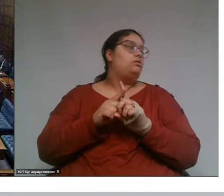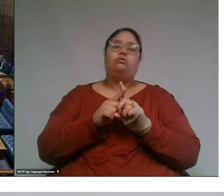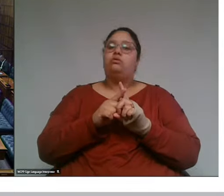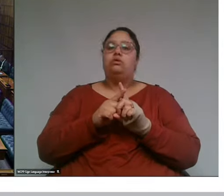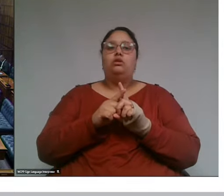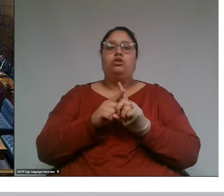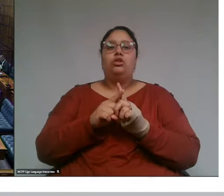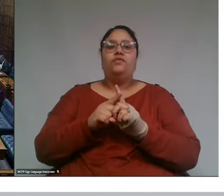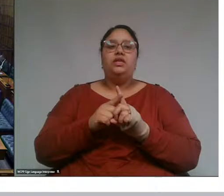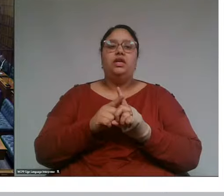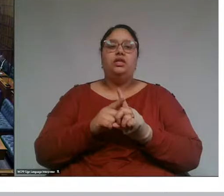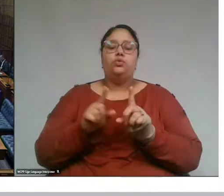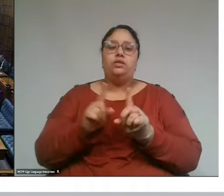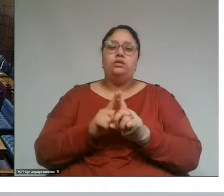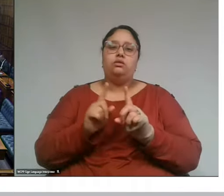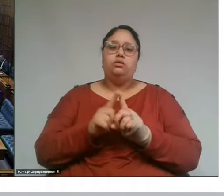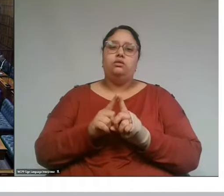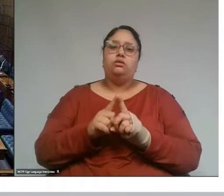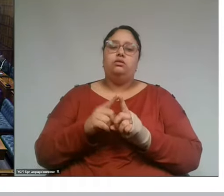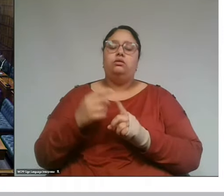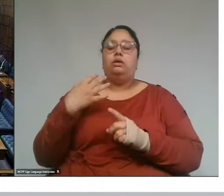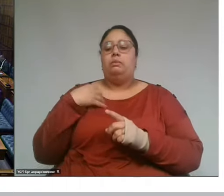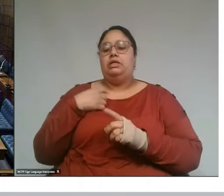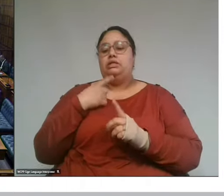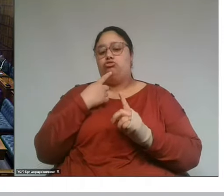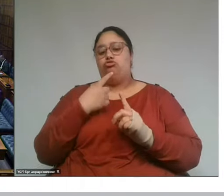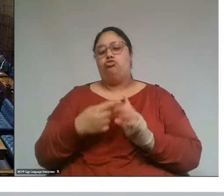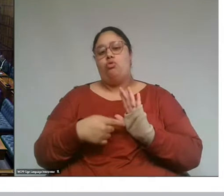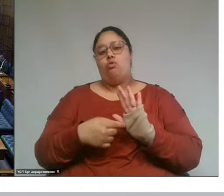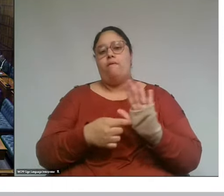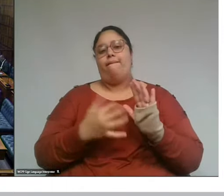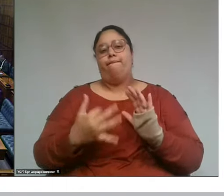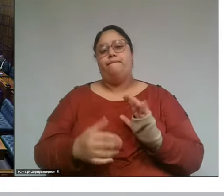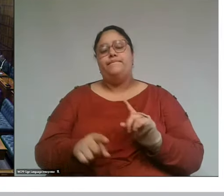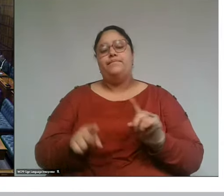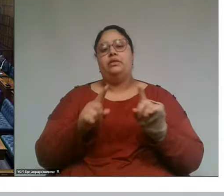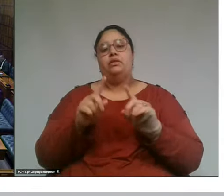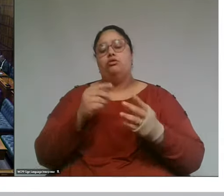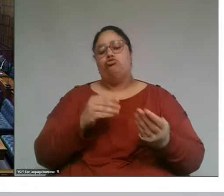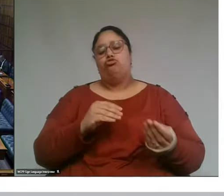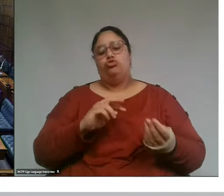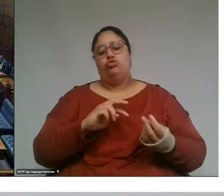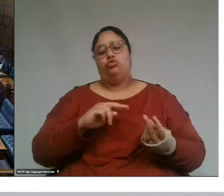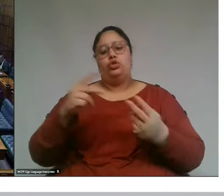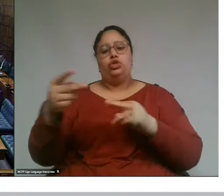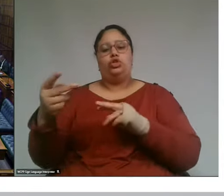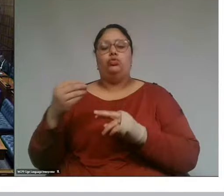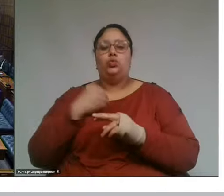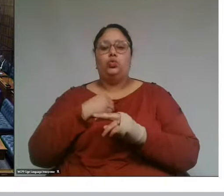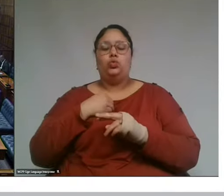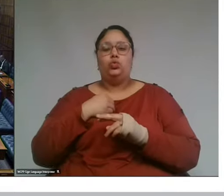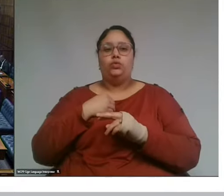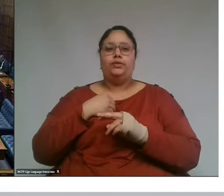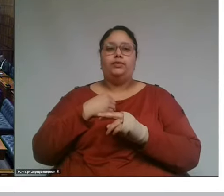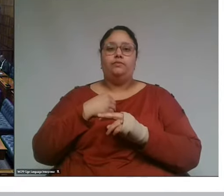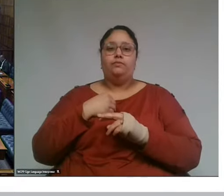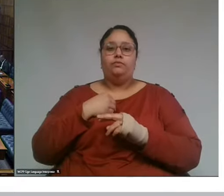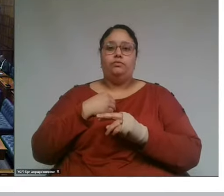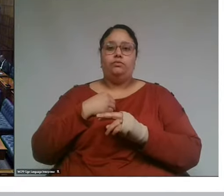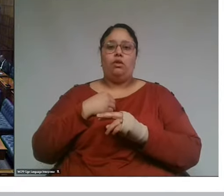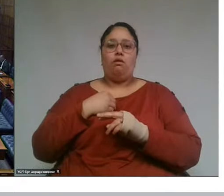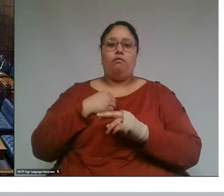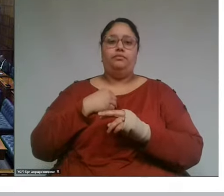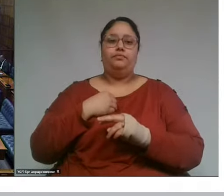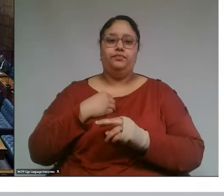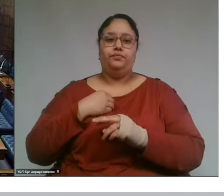progress and as the minister rightly points out we've made the transition into uh implementation